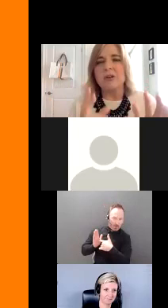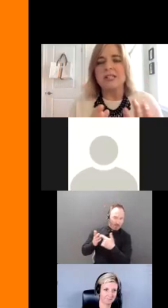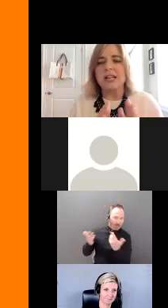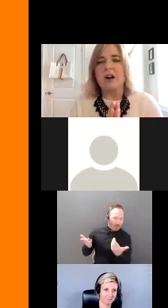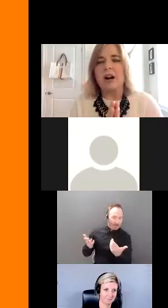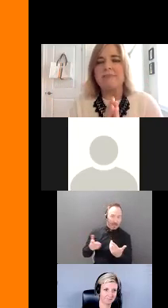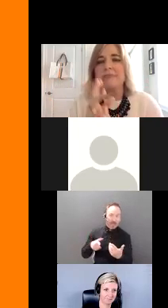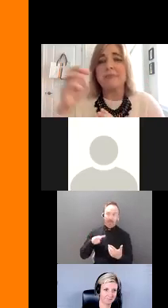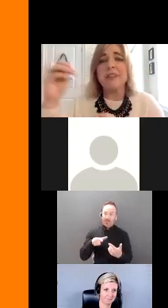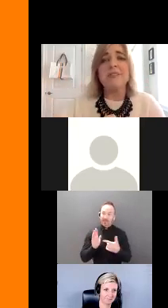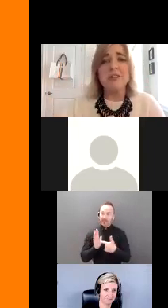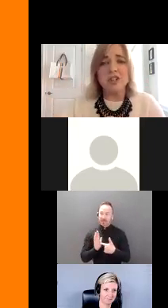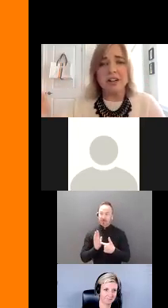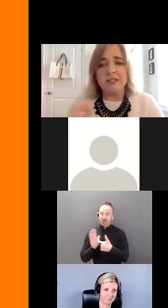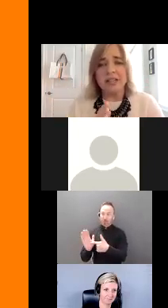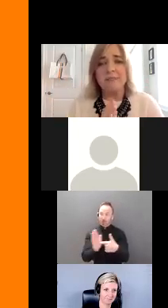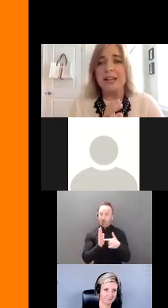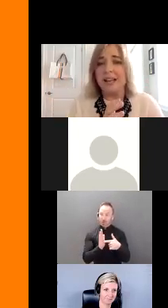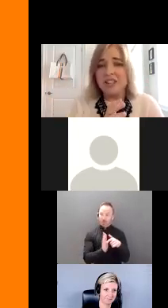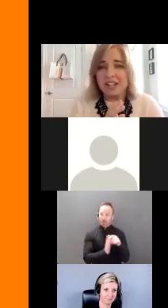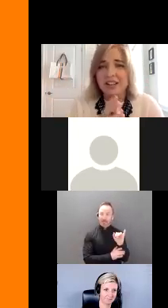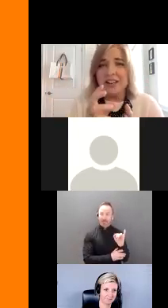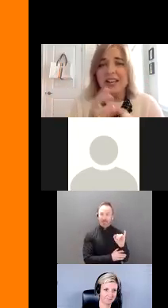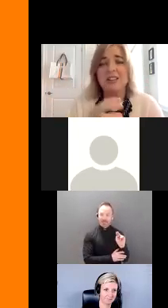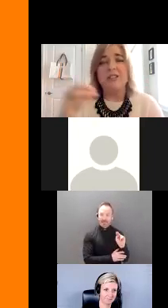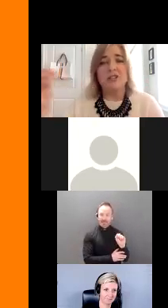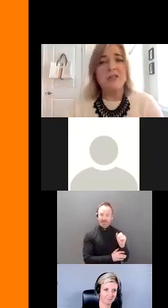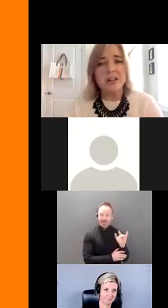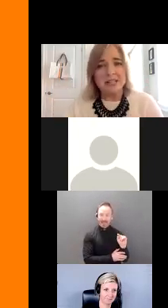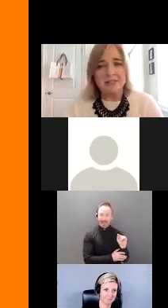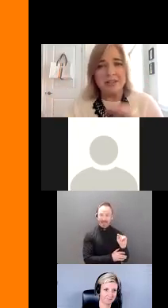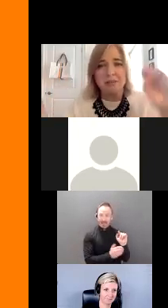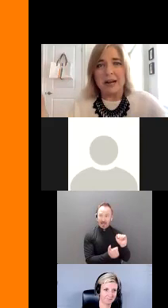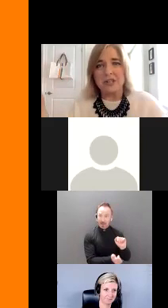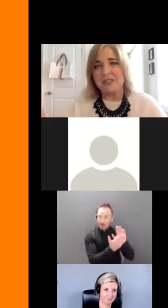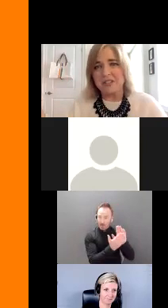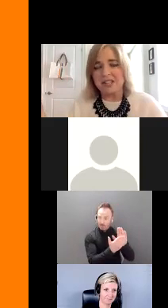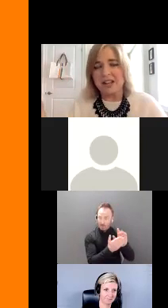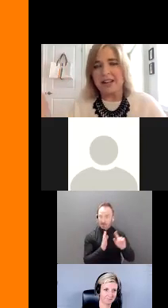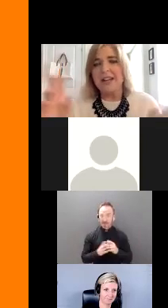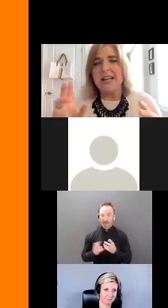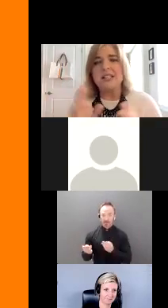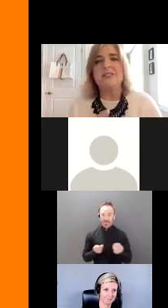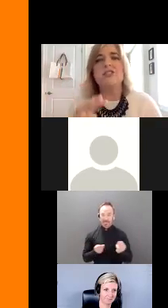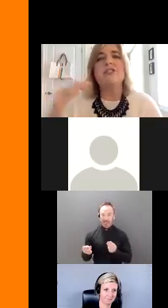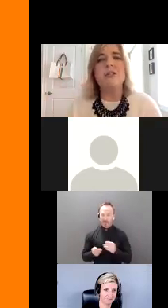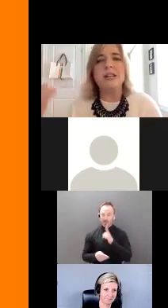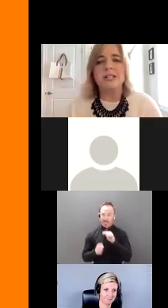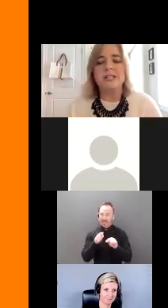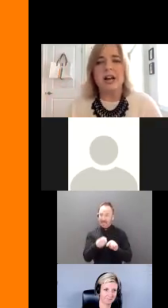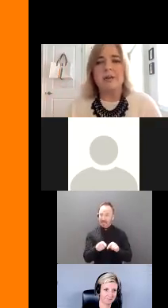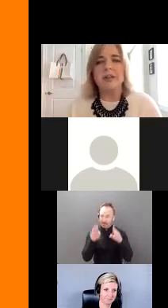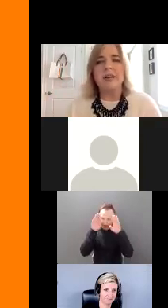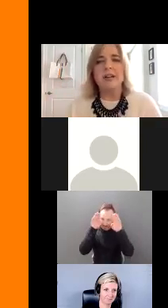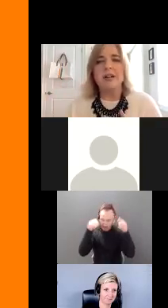approach, focusing on future, and really mediation is a future focused. If we think back to our first slide, it's a future